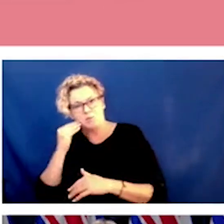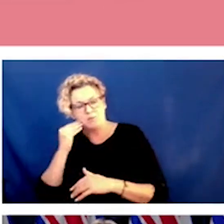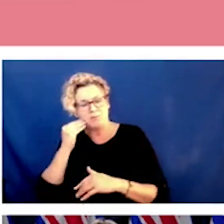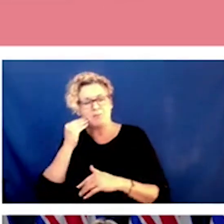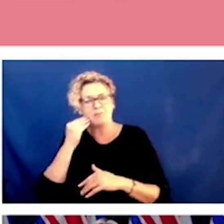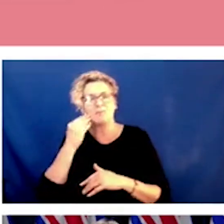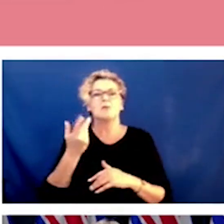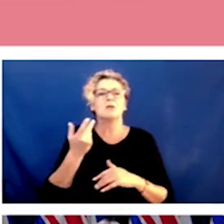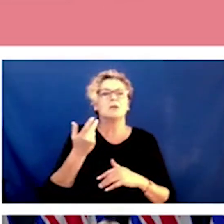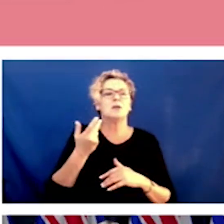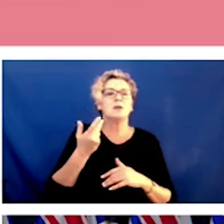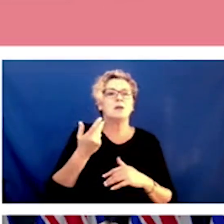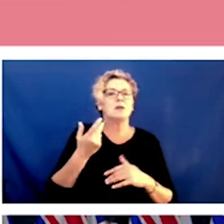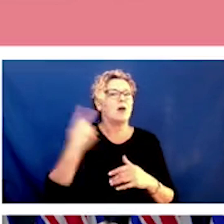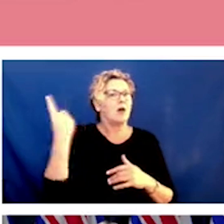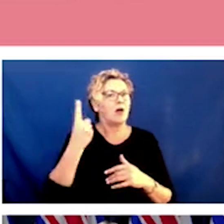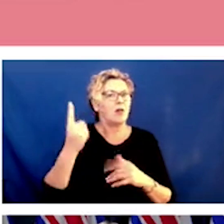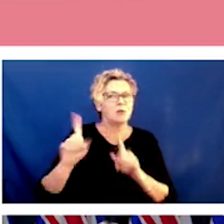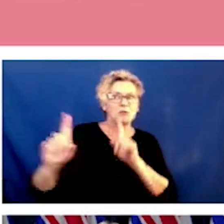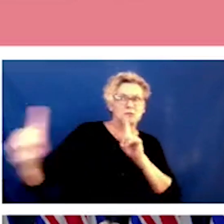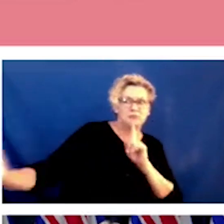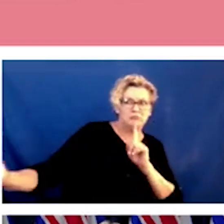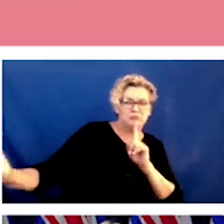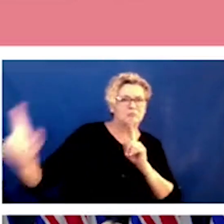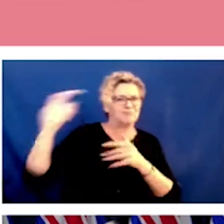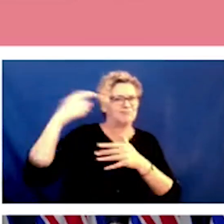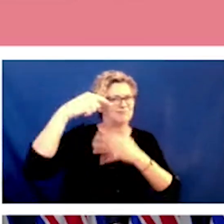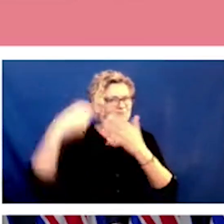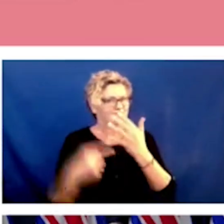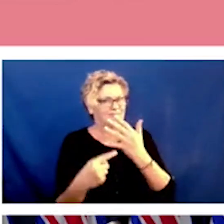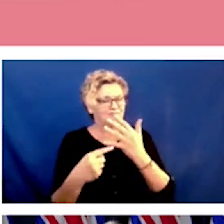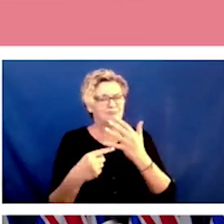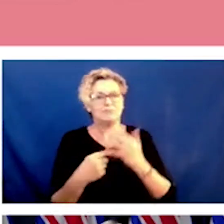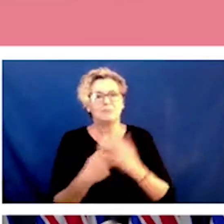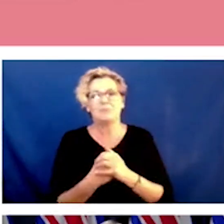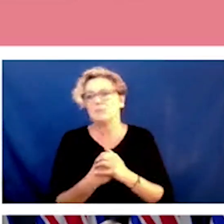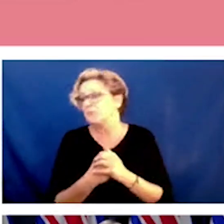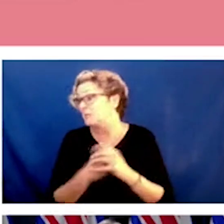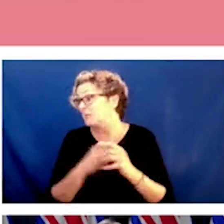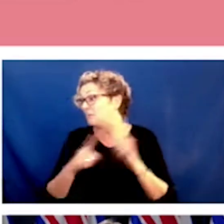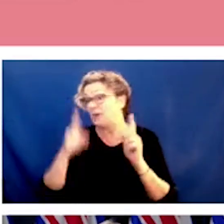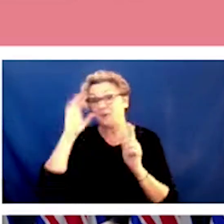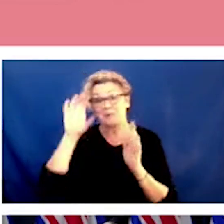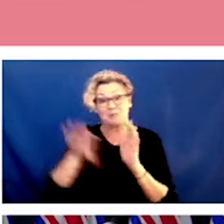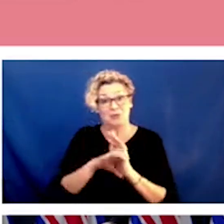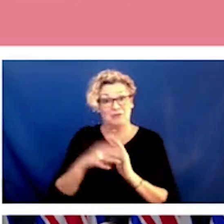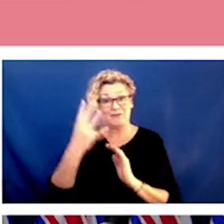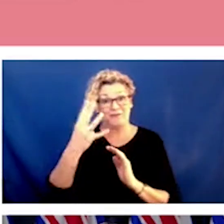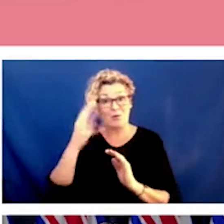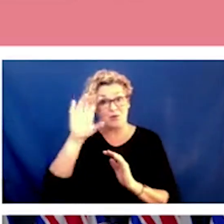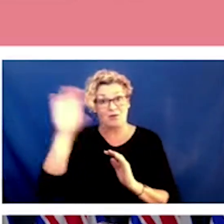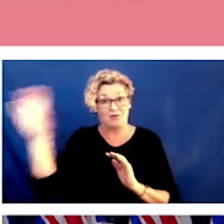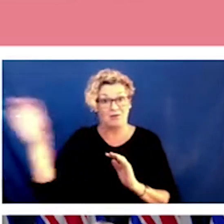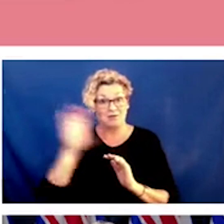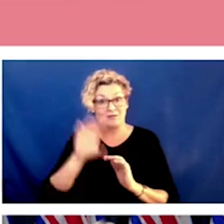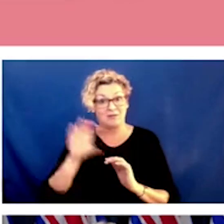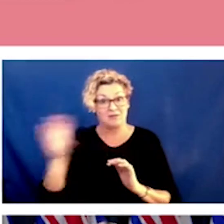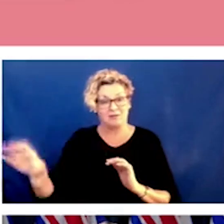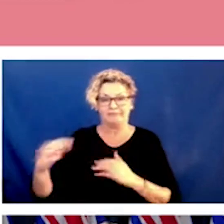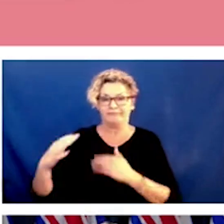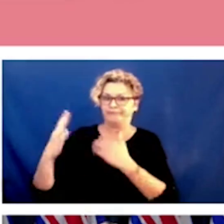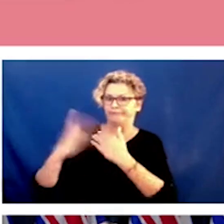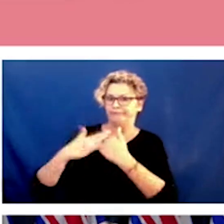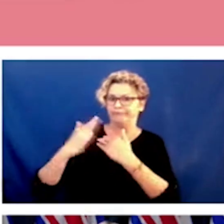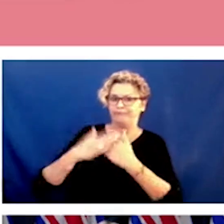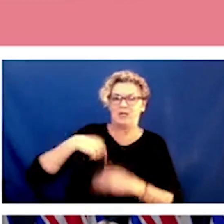tracing. But we all need to continue to do our part to keep our groups small, to make sure we're wearing masks, that